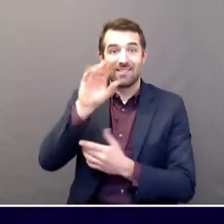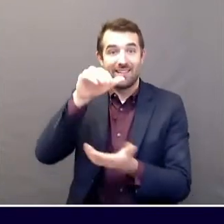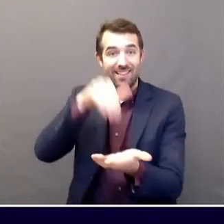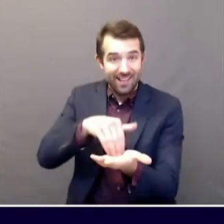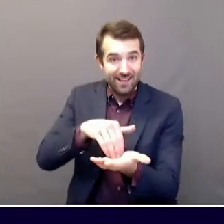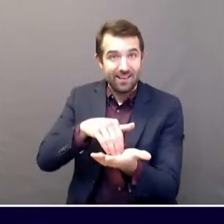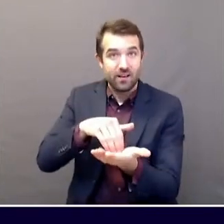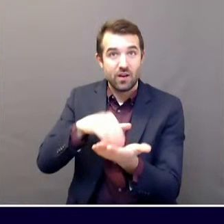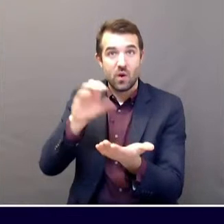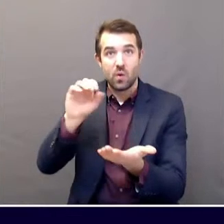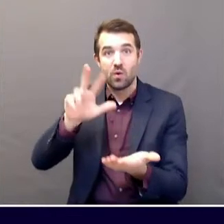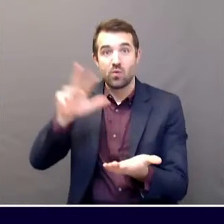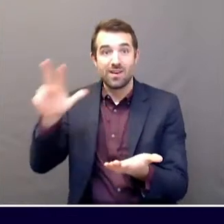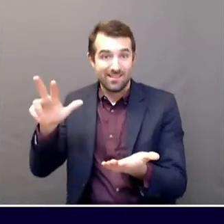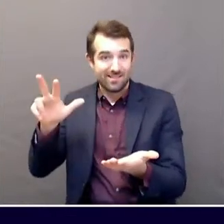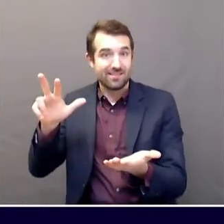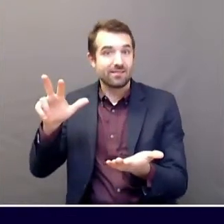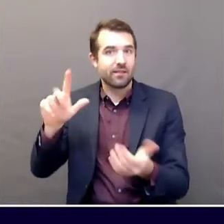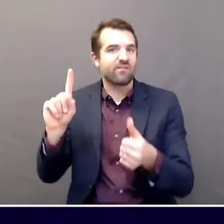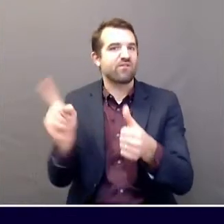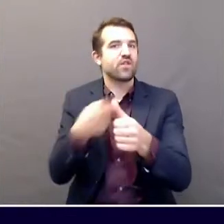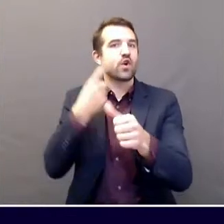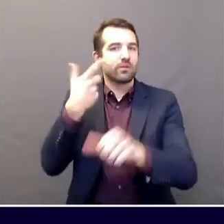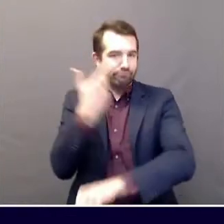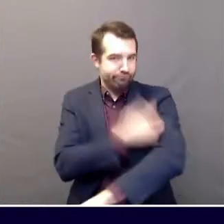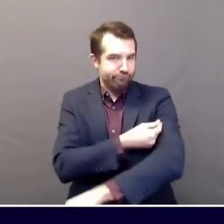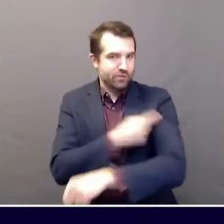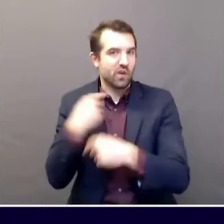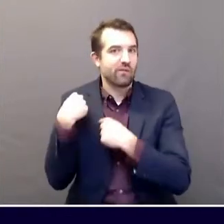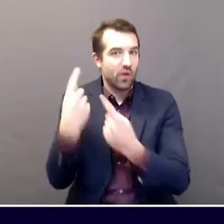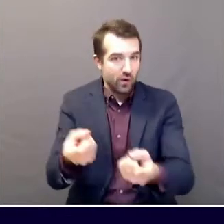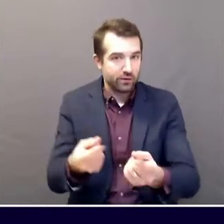97,033 are first doses,